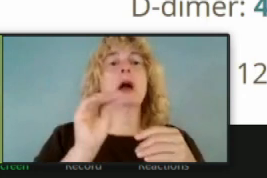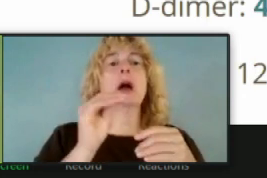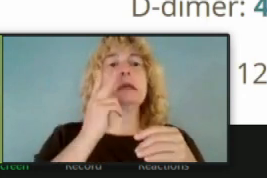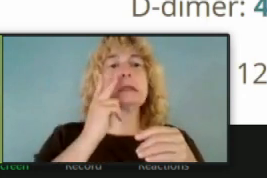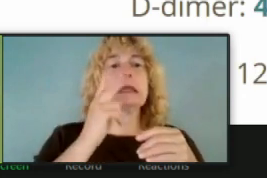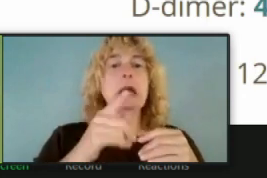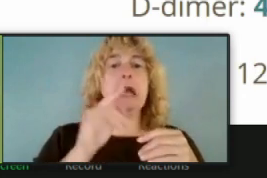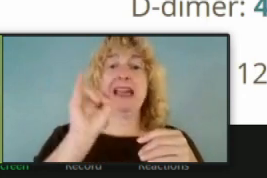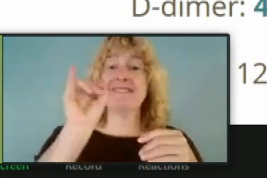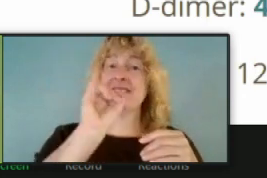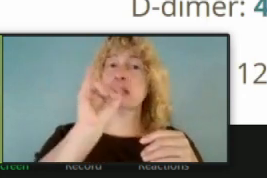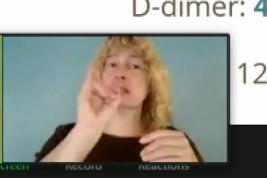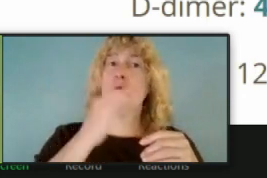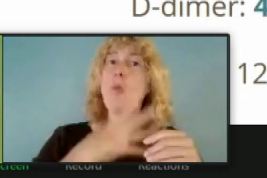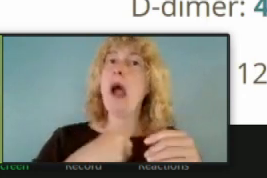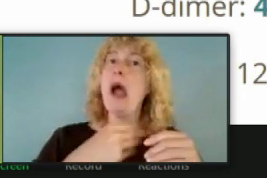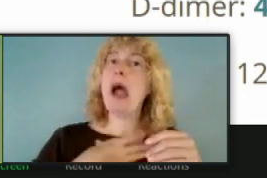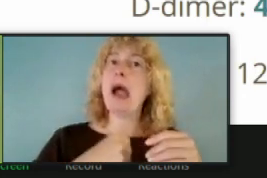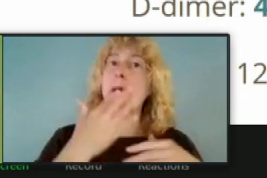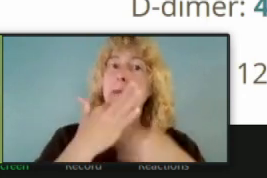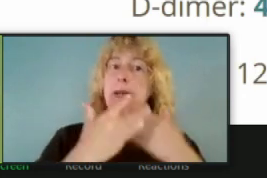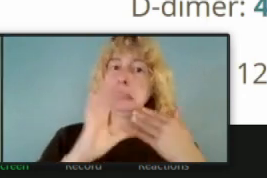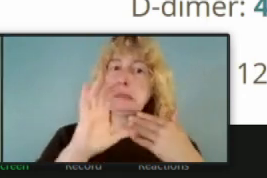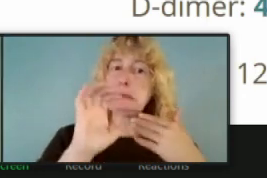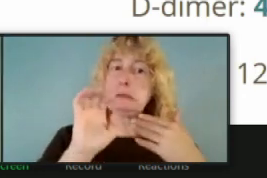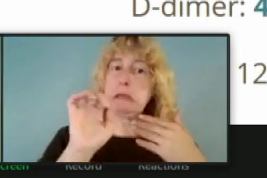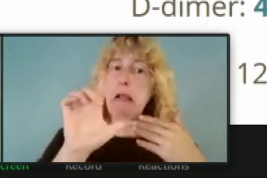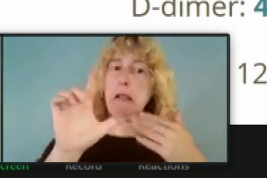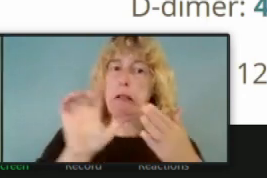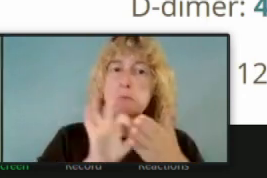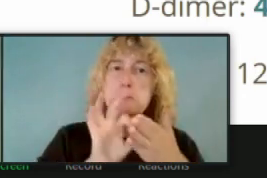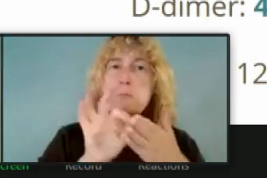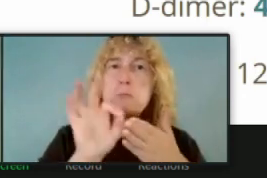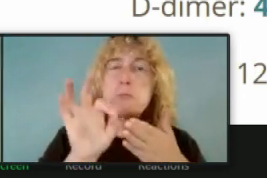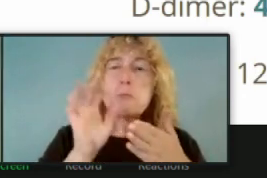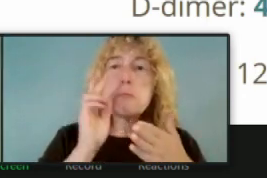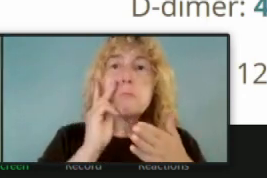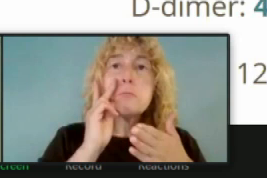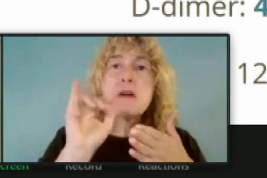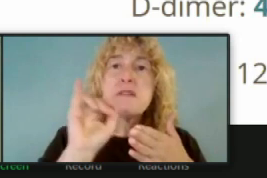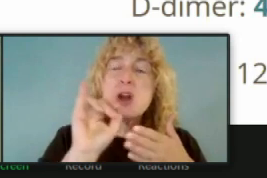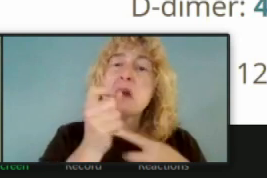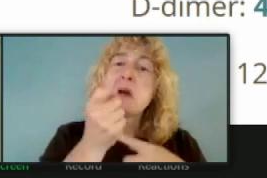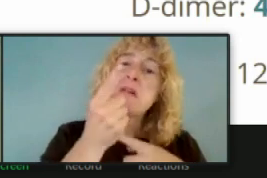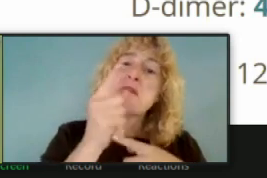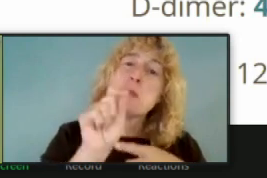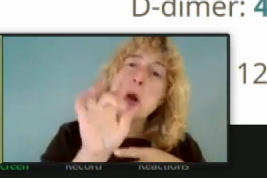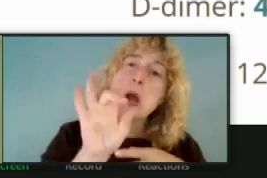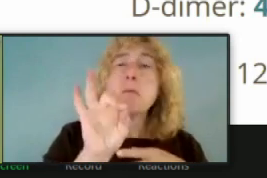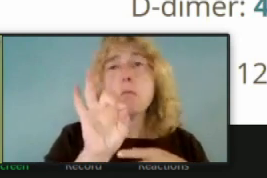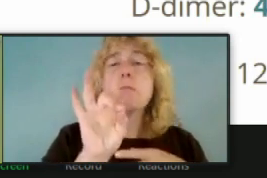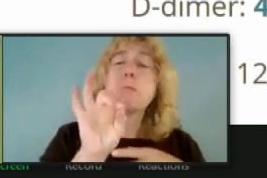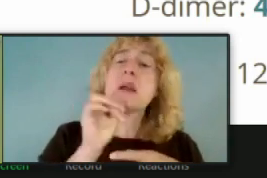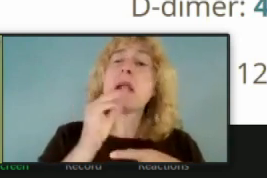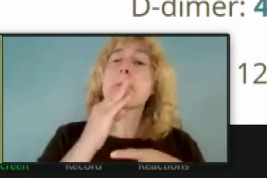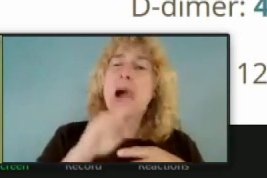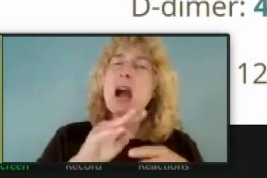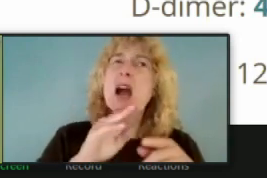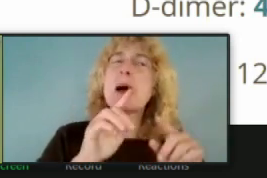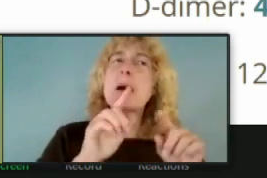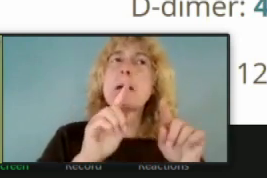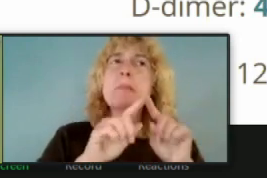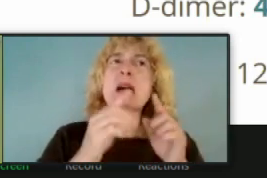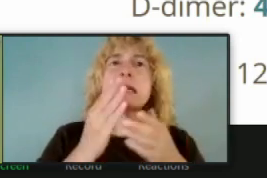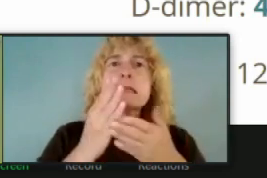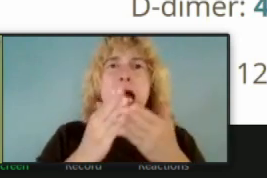were 11.8, which isn't too high, but he did have some immature cells. And then there was a lot of evidence for anybody who